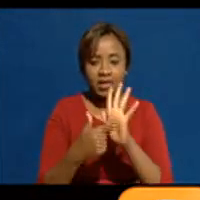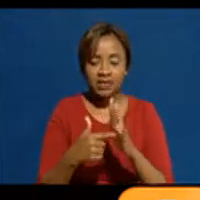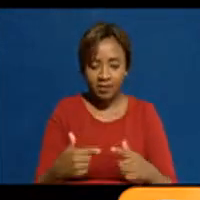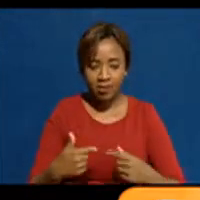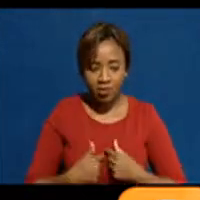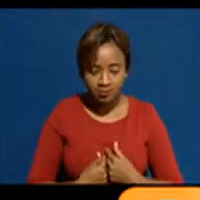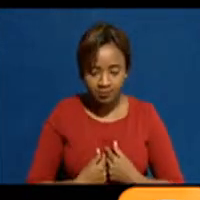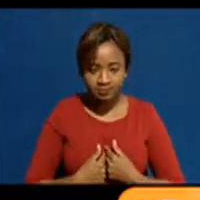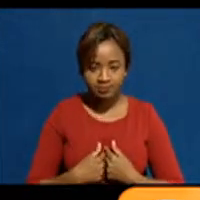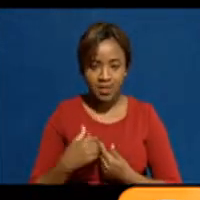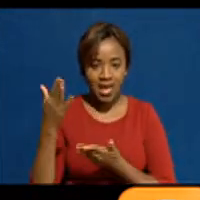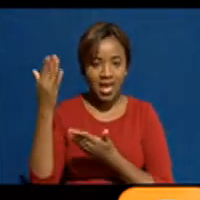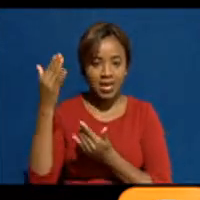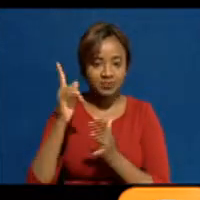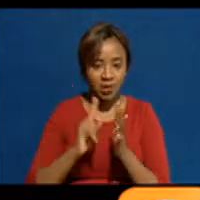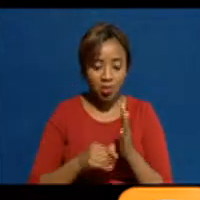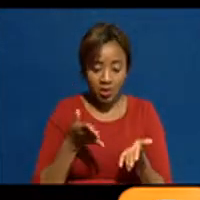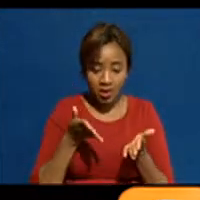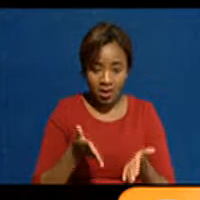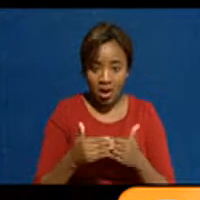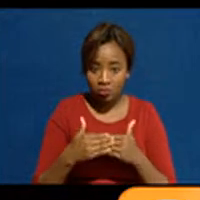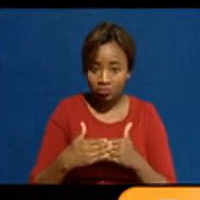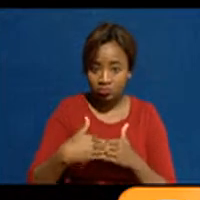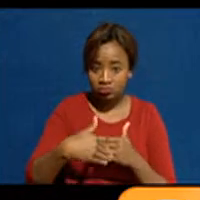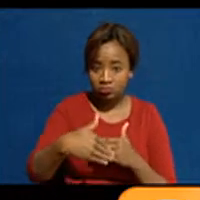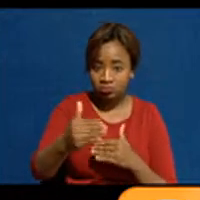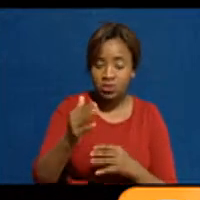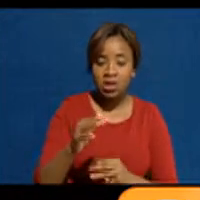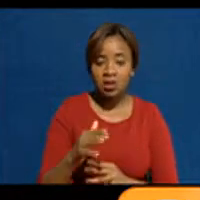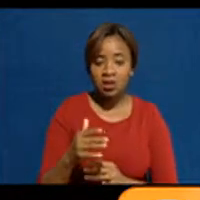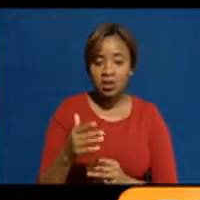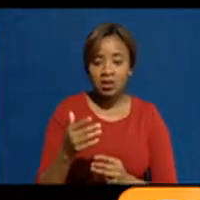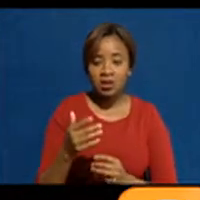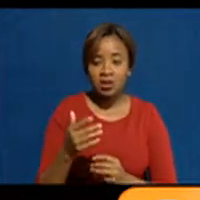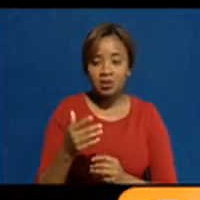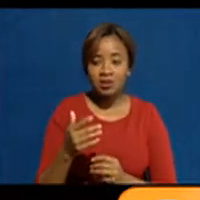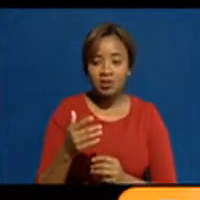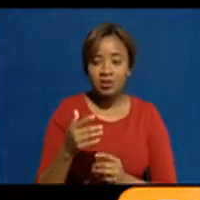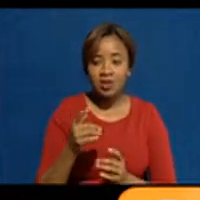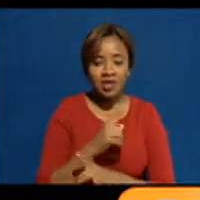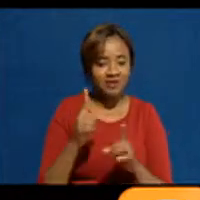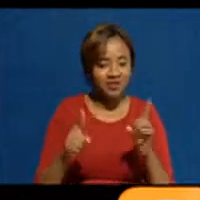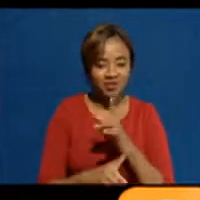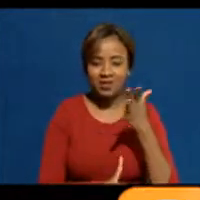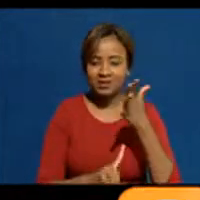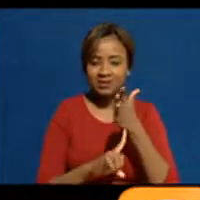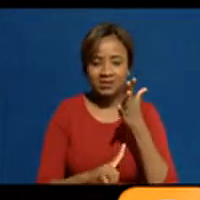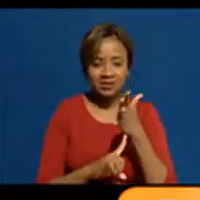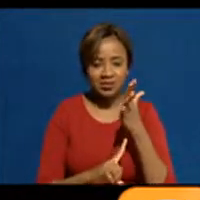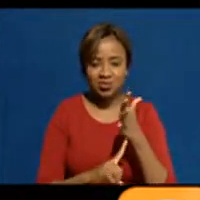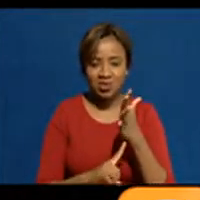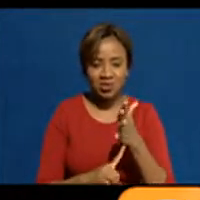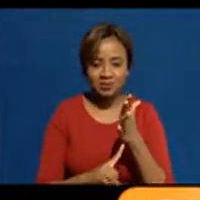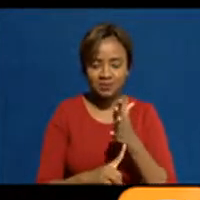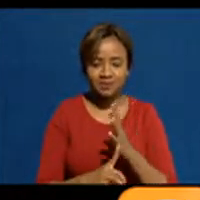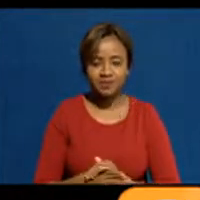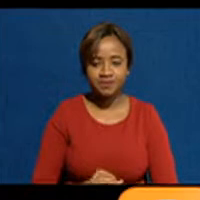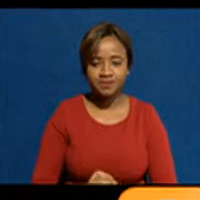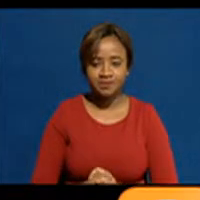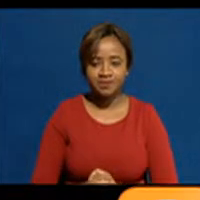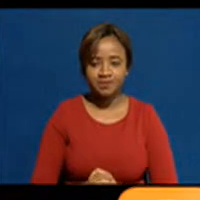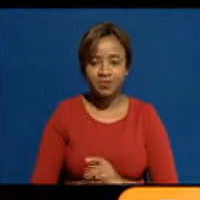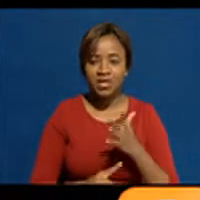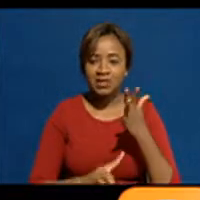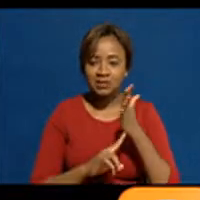that in this era, we have become a digital, you know, a digital era. We've become a digital